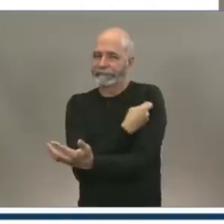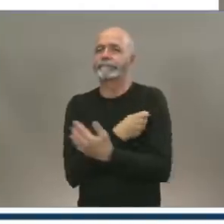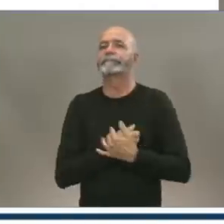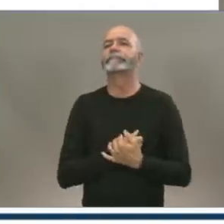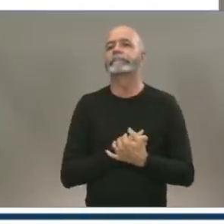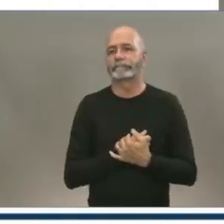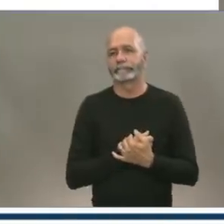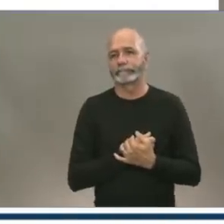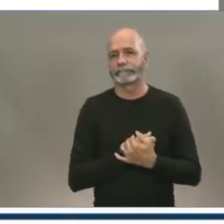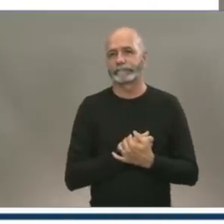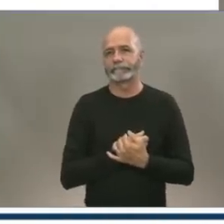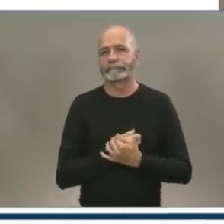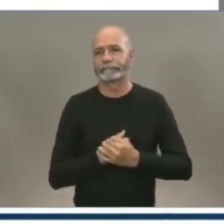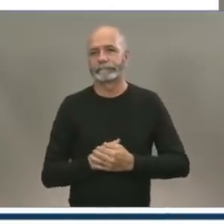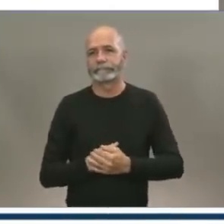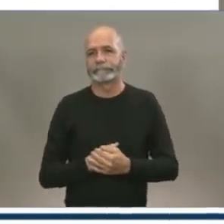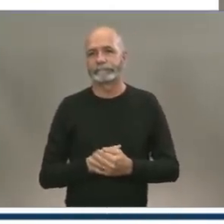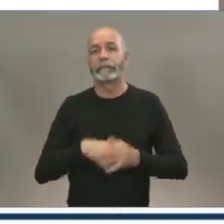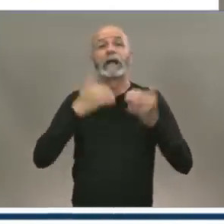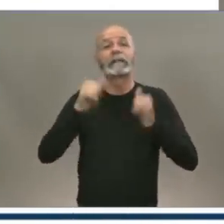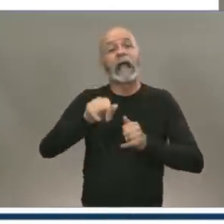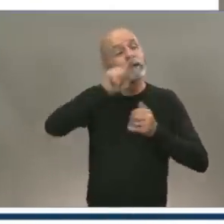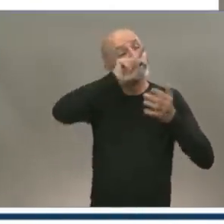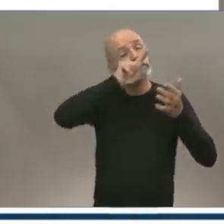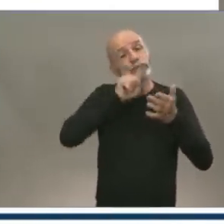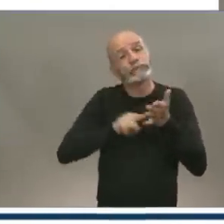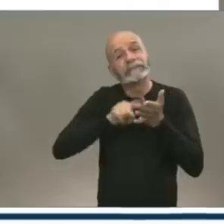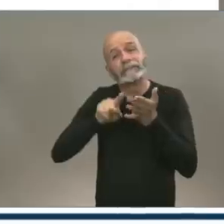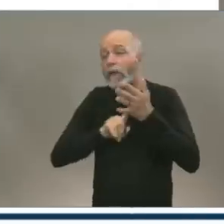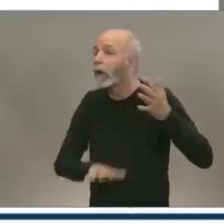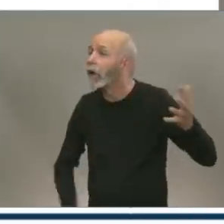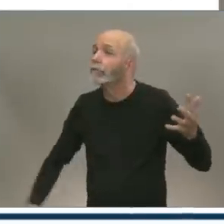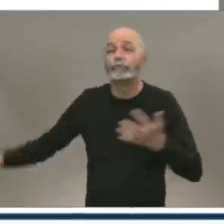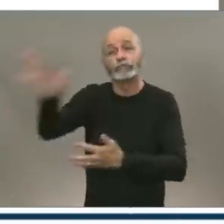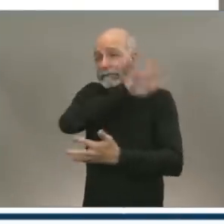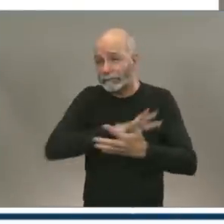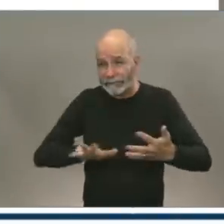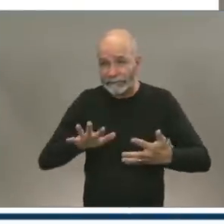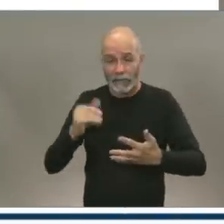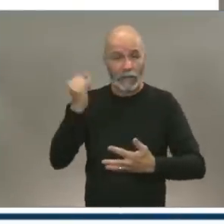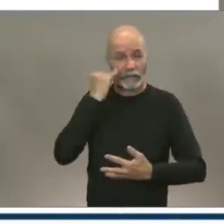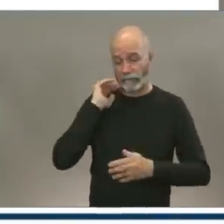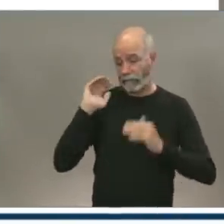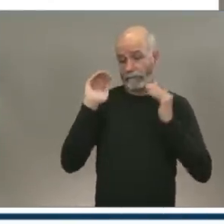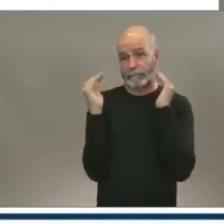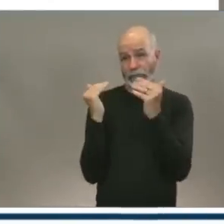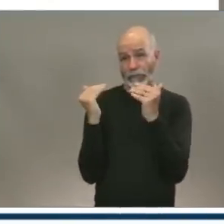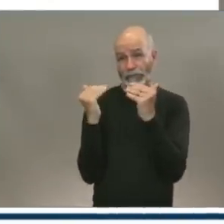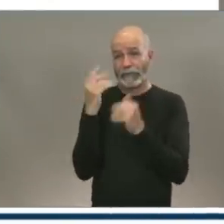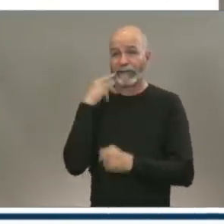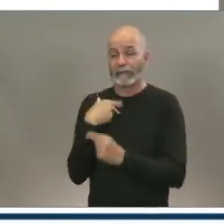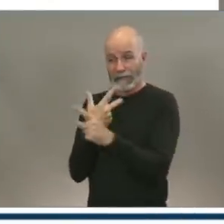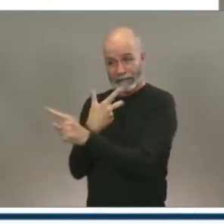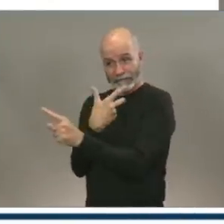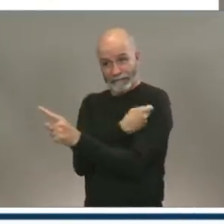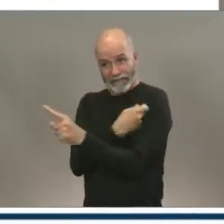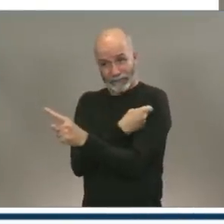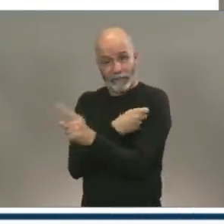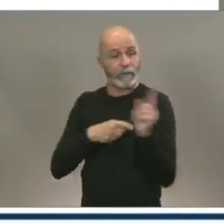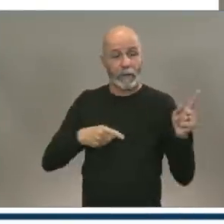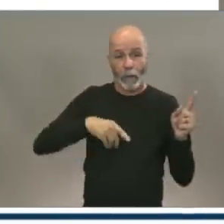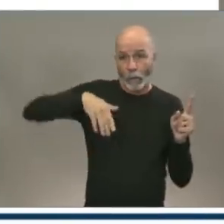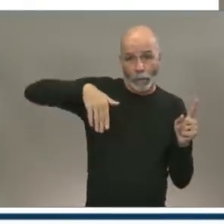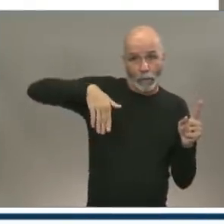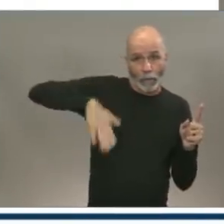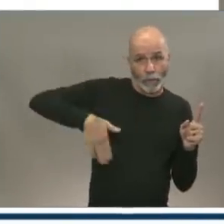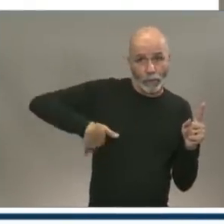national and international research shows us that when compared to unvaccinated people, Fully vaccinated people are 80%